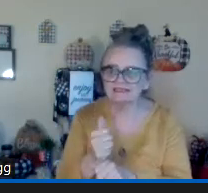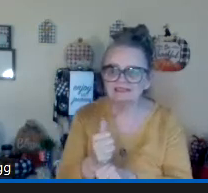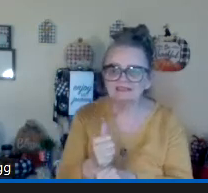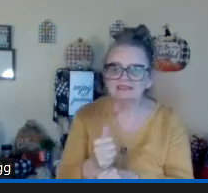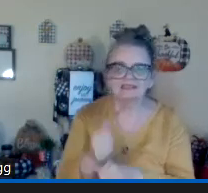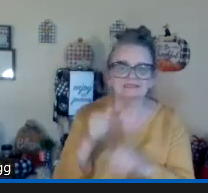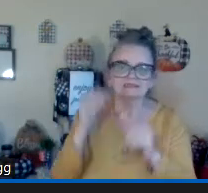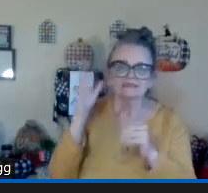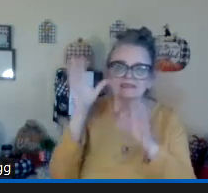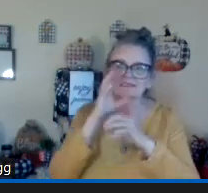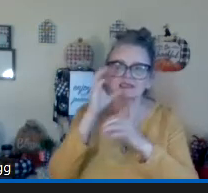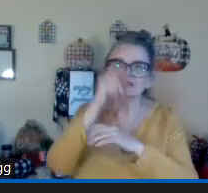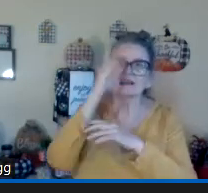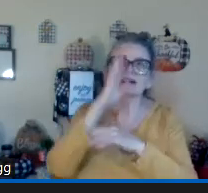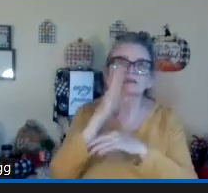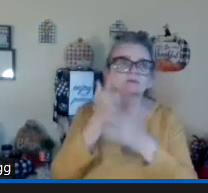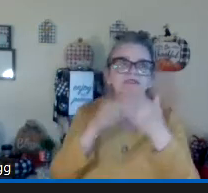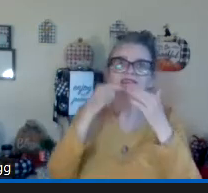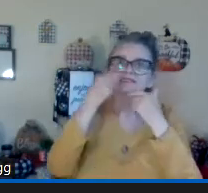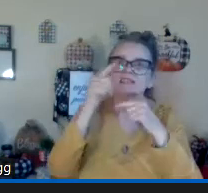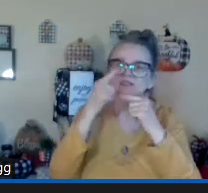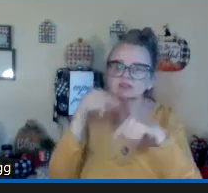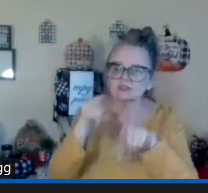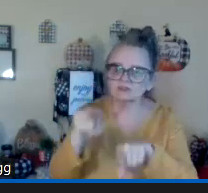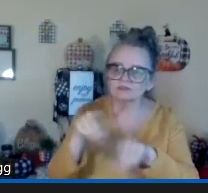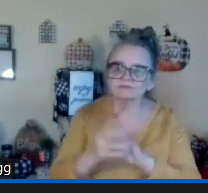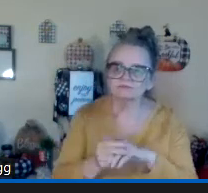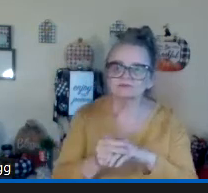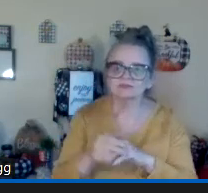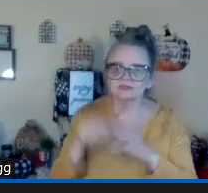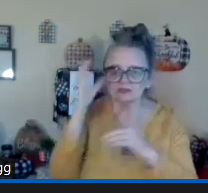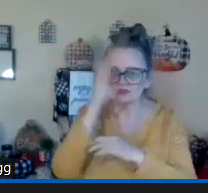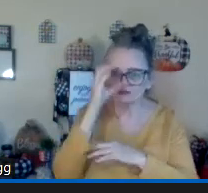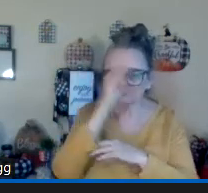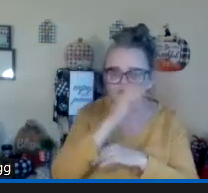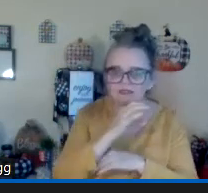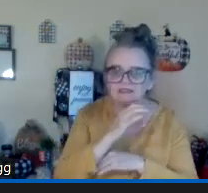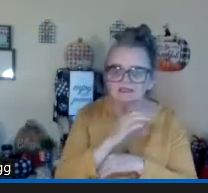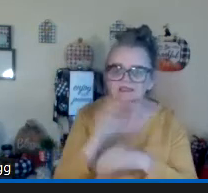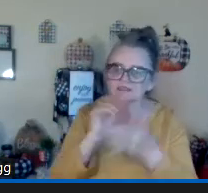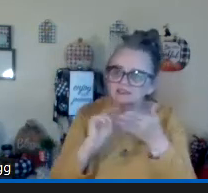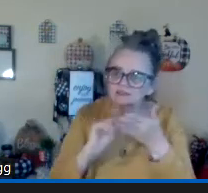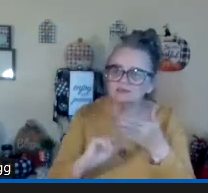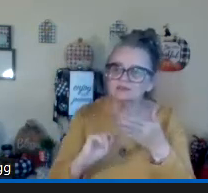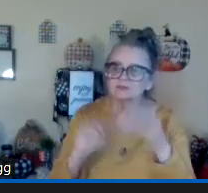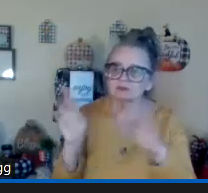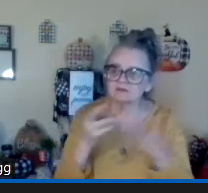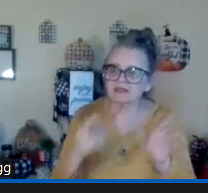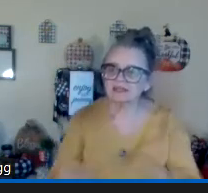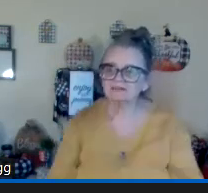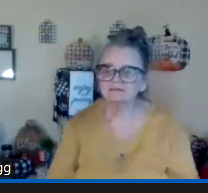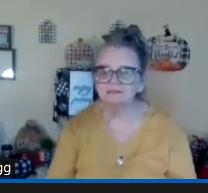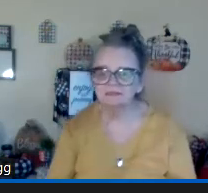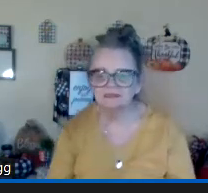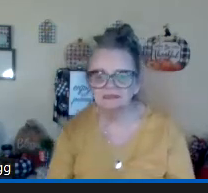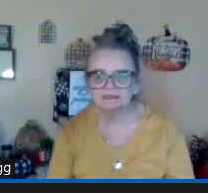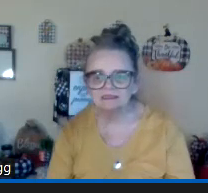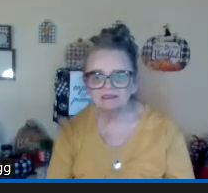day and seeking God. What's he saying to you? So search for it, take notes, be ready.